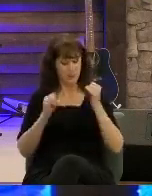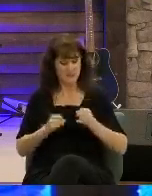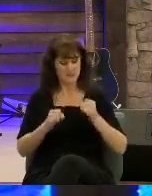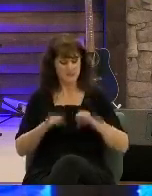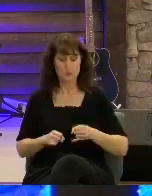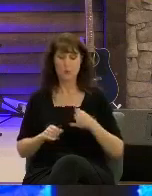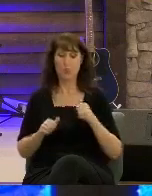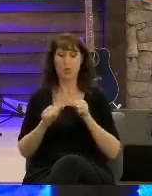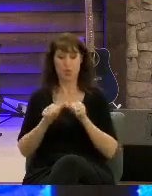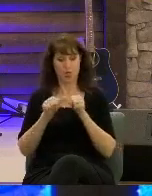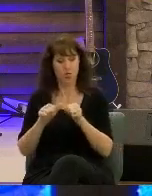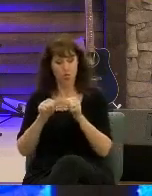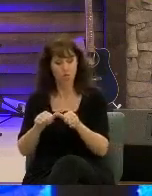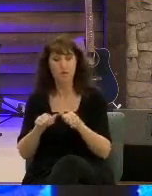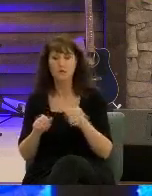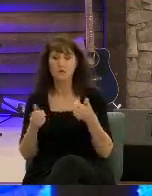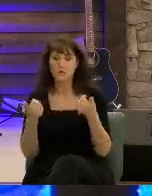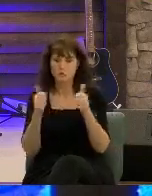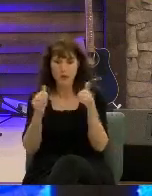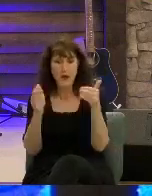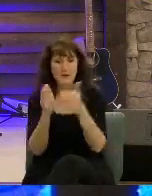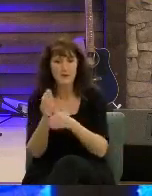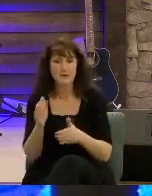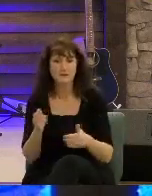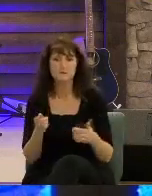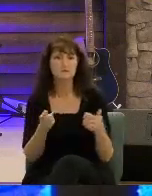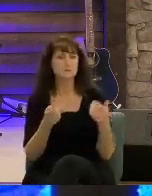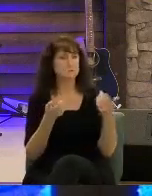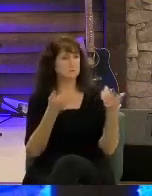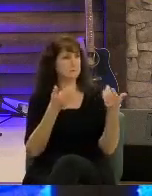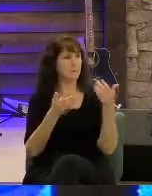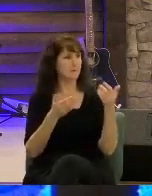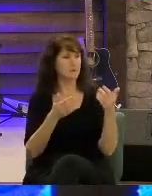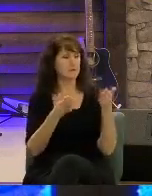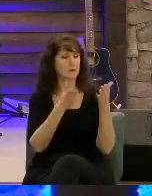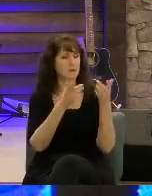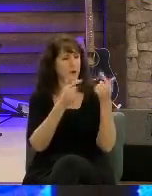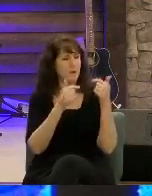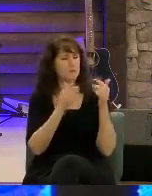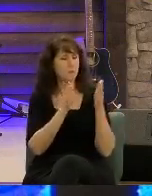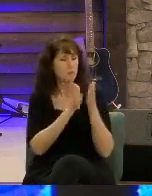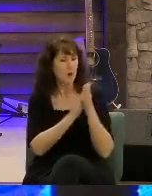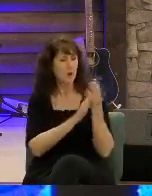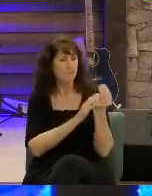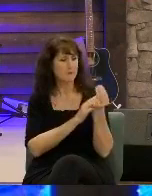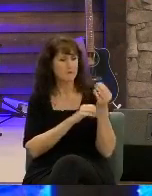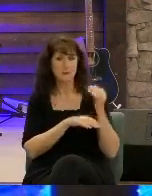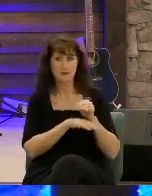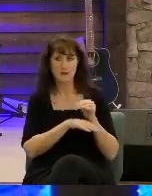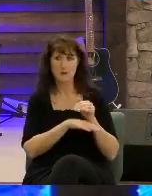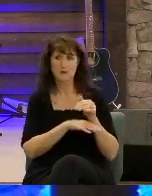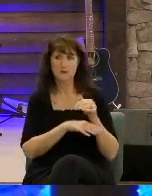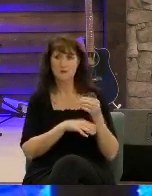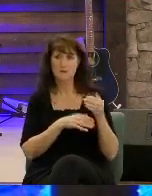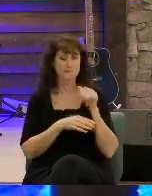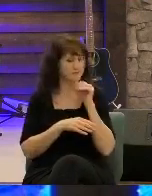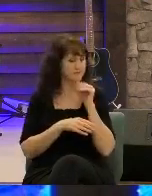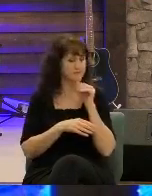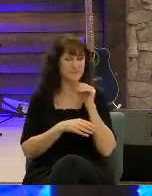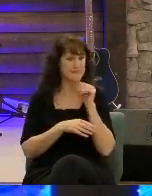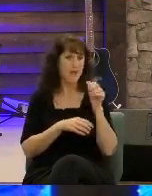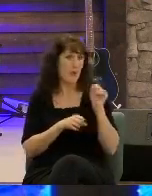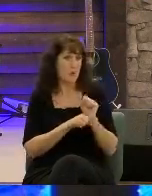right? We okay, come to prayer on a Monday night. Okay, well, that didn't work. Okay, well, come